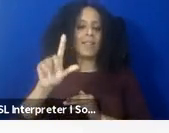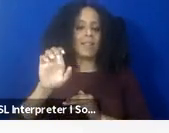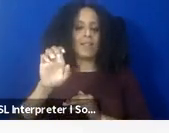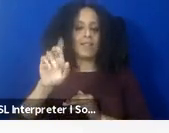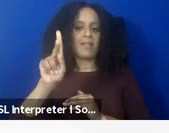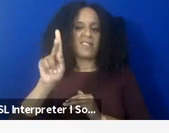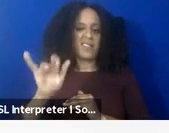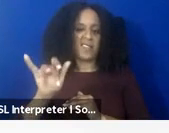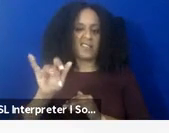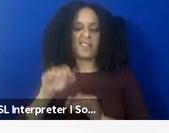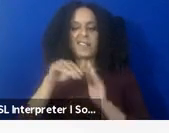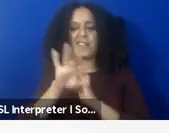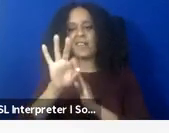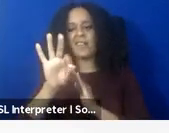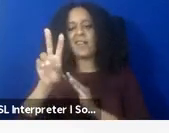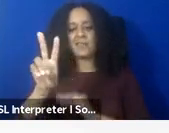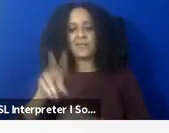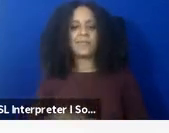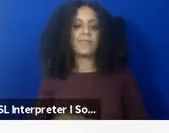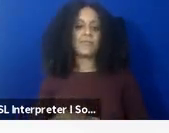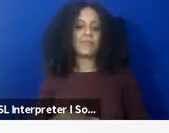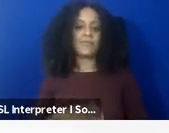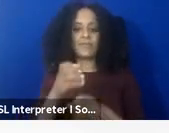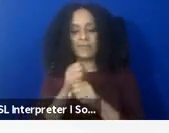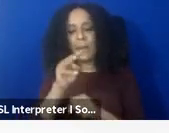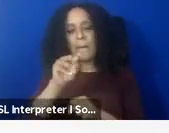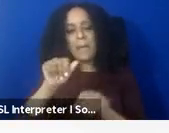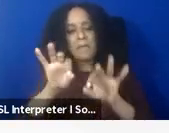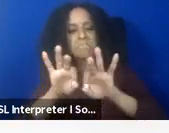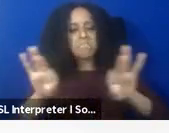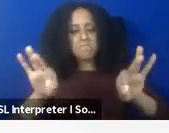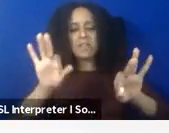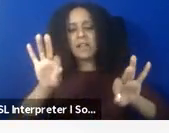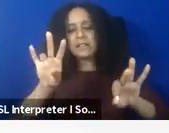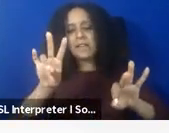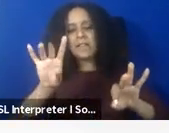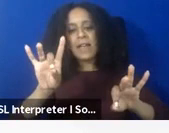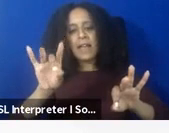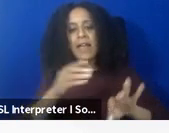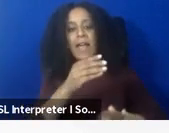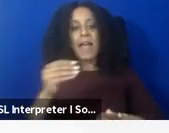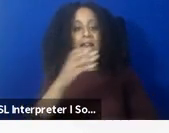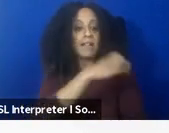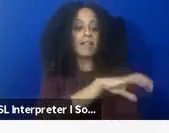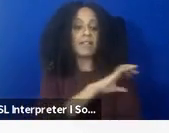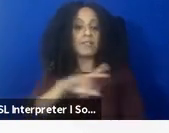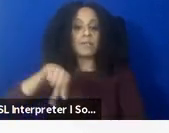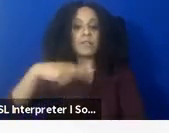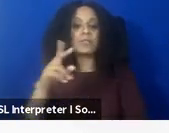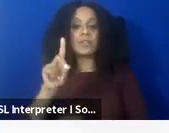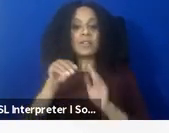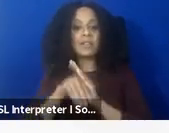in audiology from the University of Louisville in 1978, and a clinical doctorate from Salus University